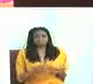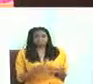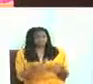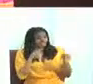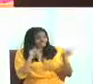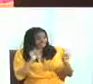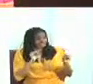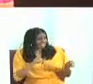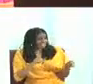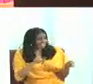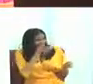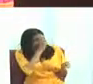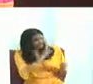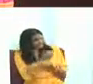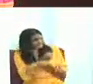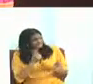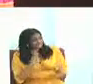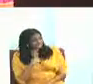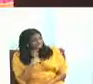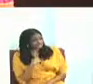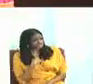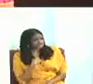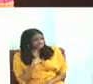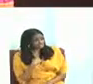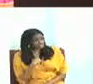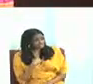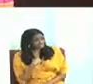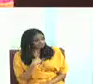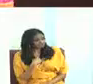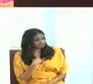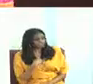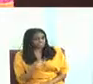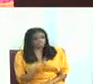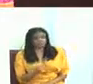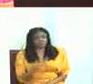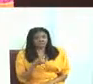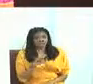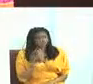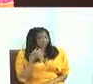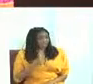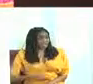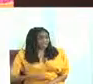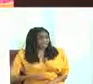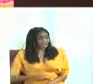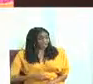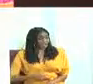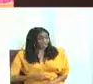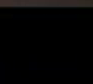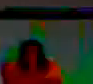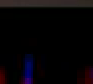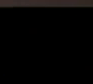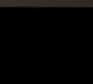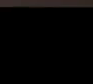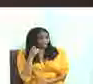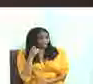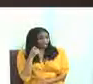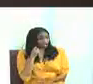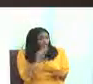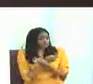Can I be saved? I haven't been a dry bone, am still a dry